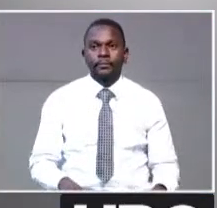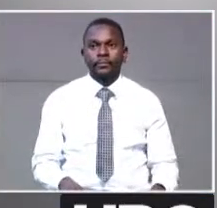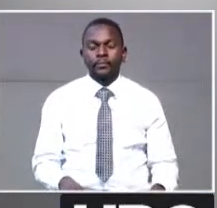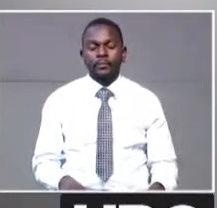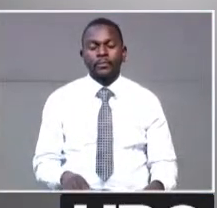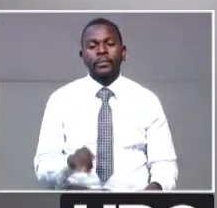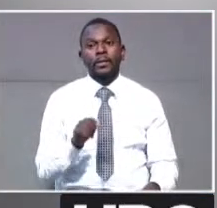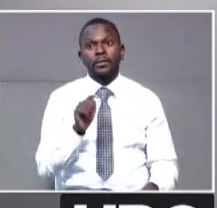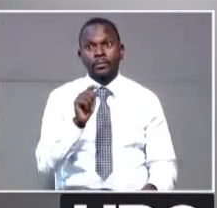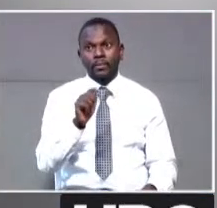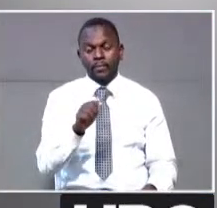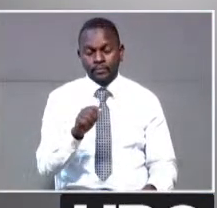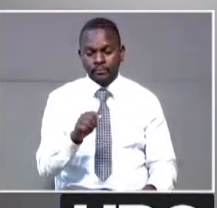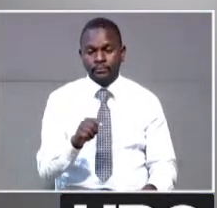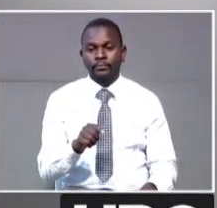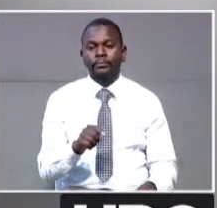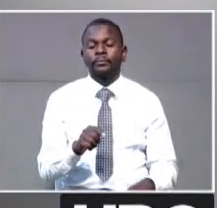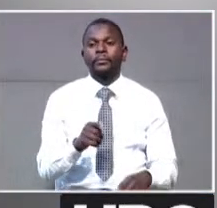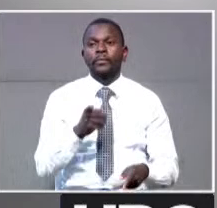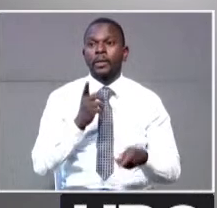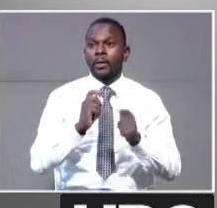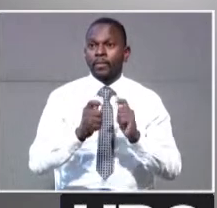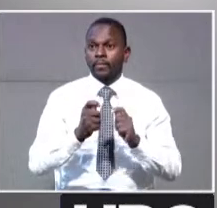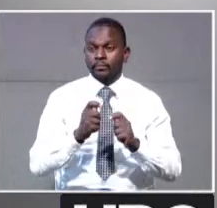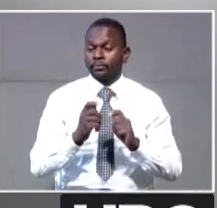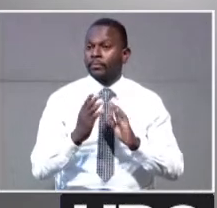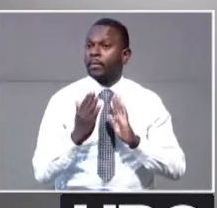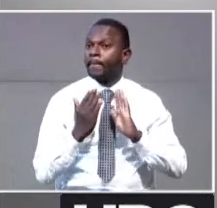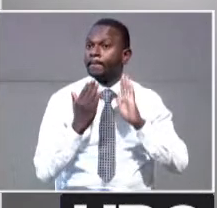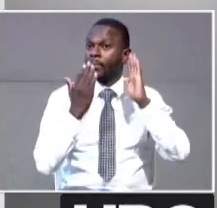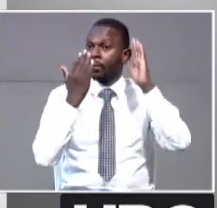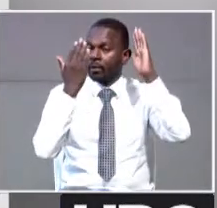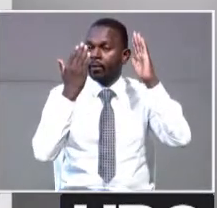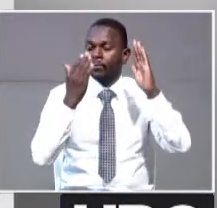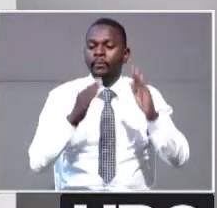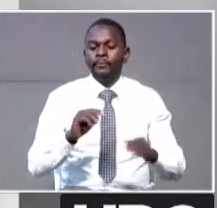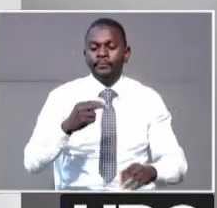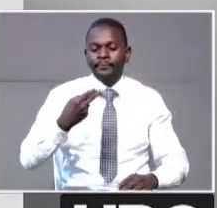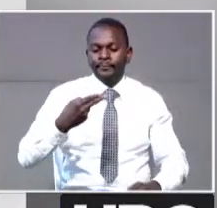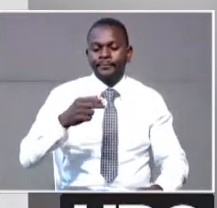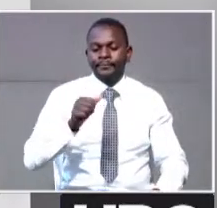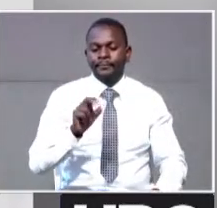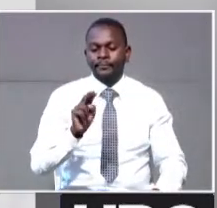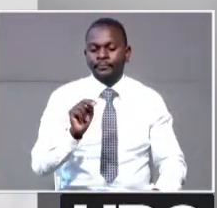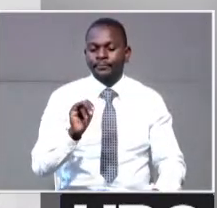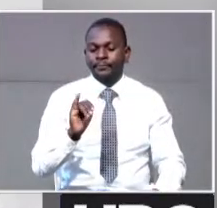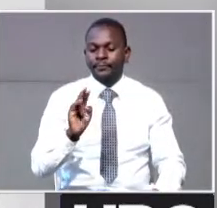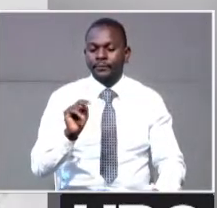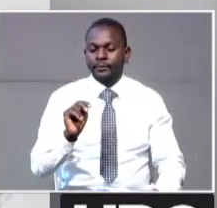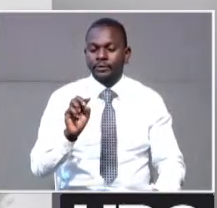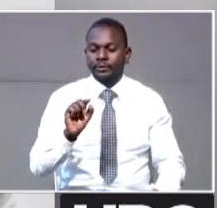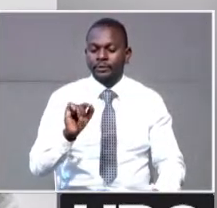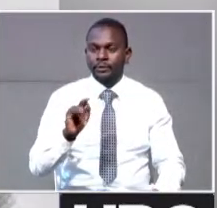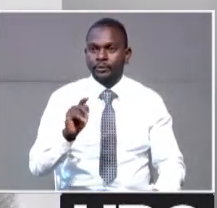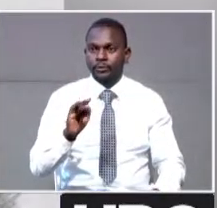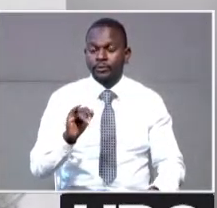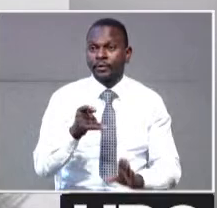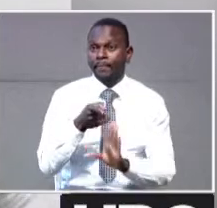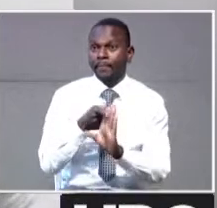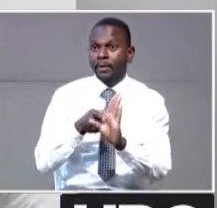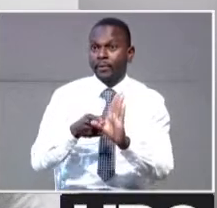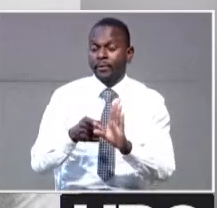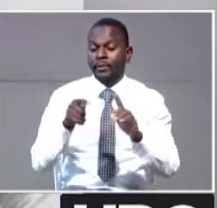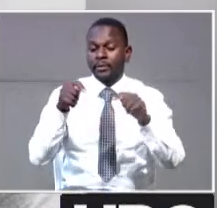Had it not been for superstition, Bishop Hannington would not have been killed brutally in Mayuge on this day